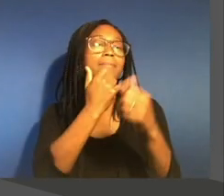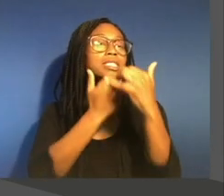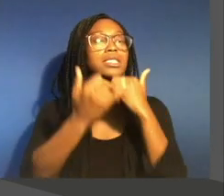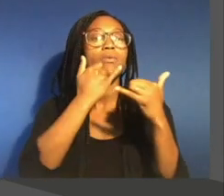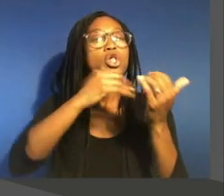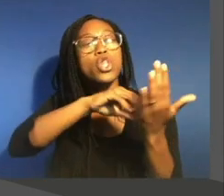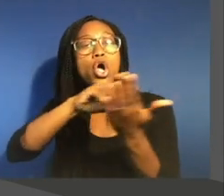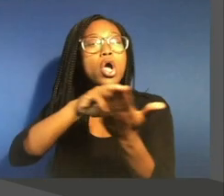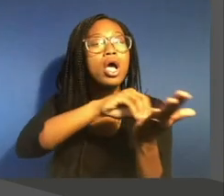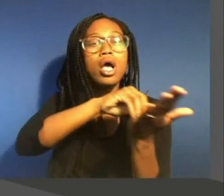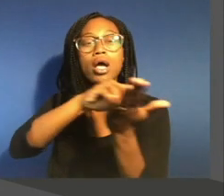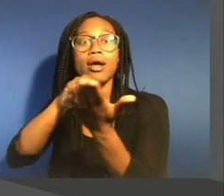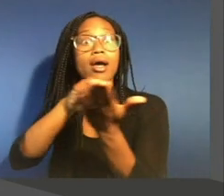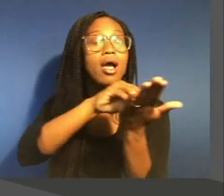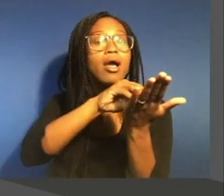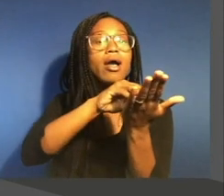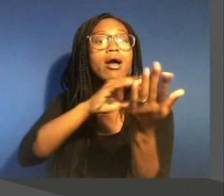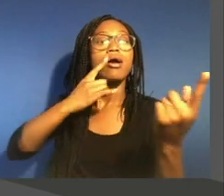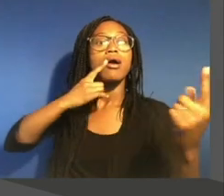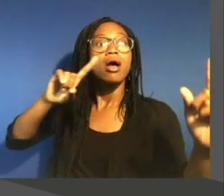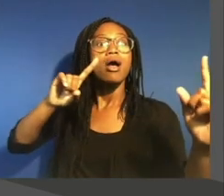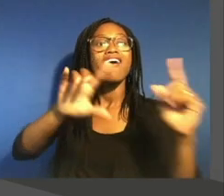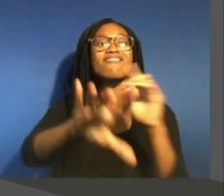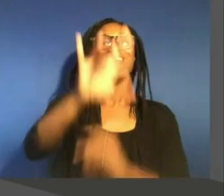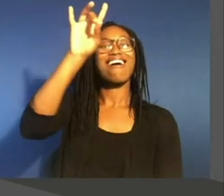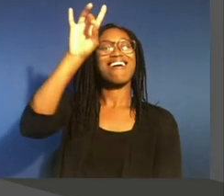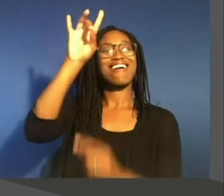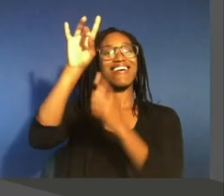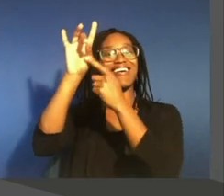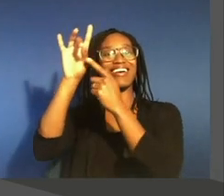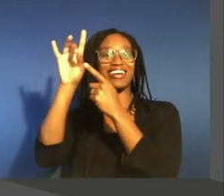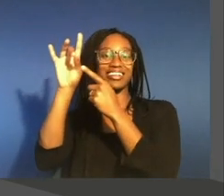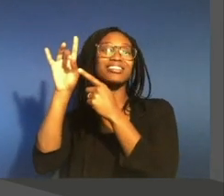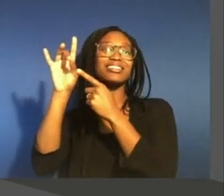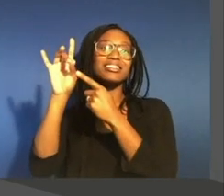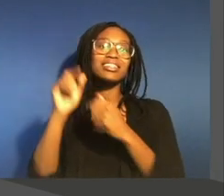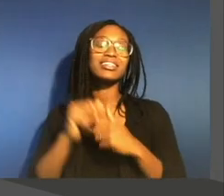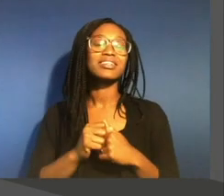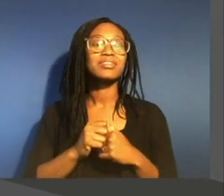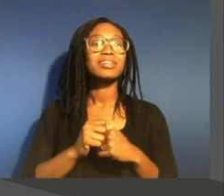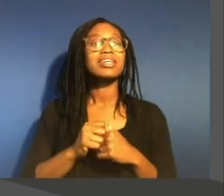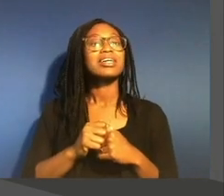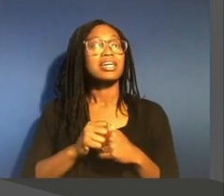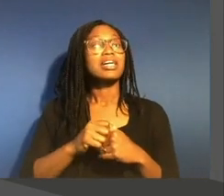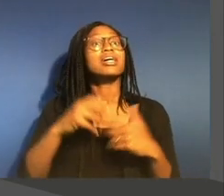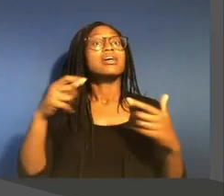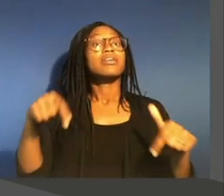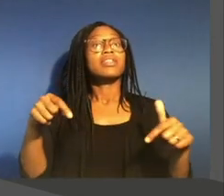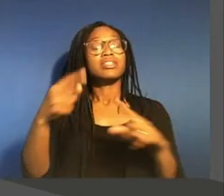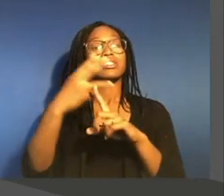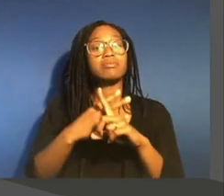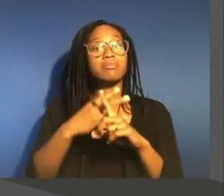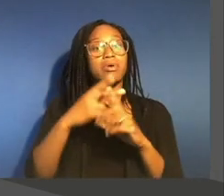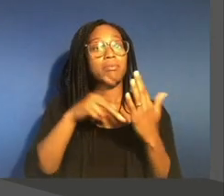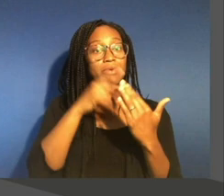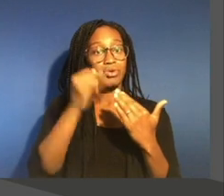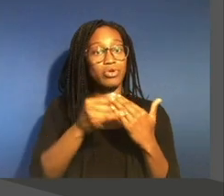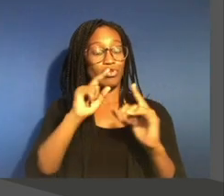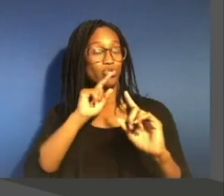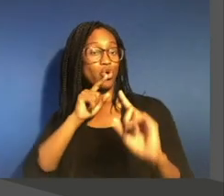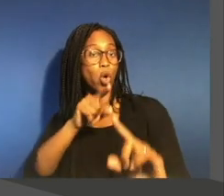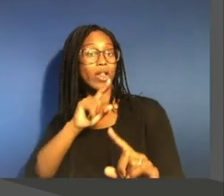until we learn? The residence is a 6-month program. The goal is to